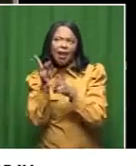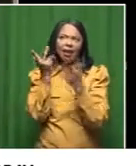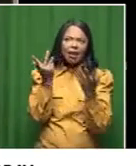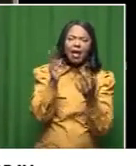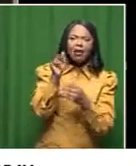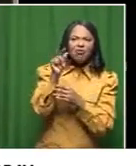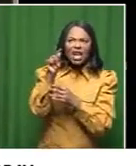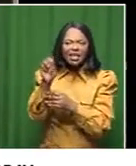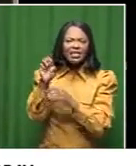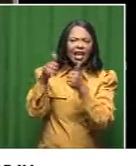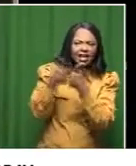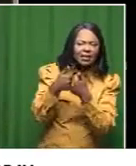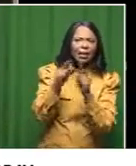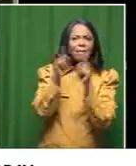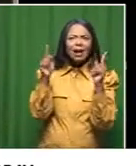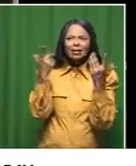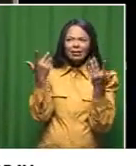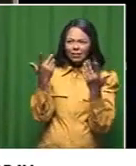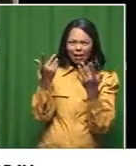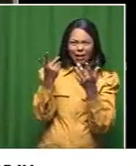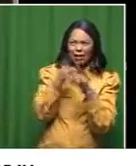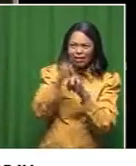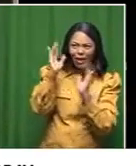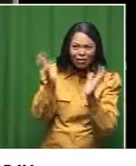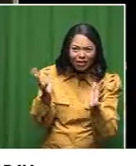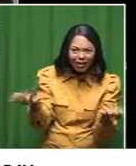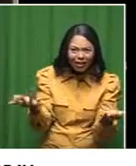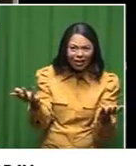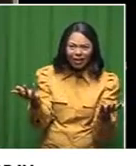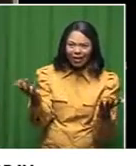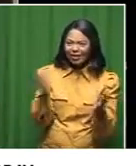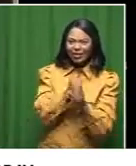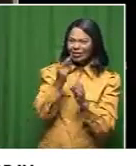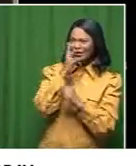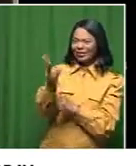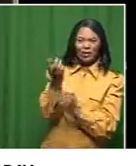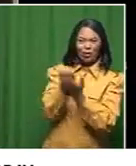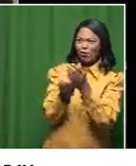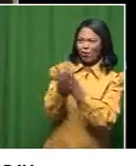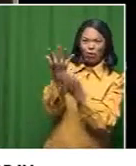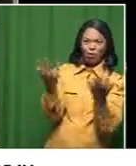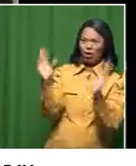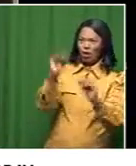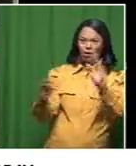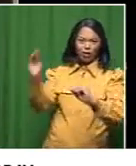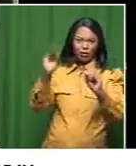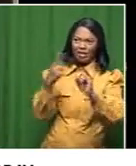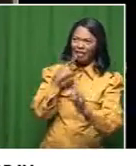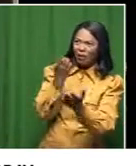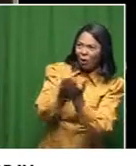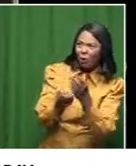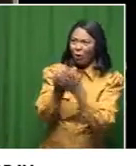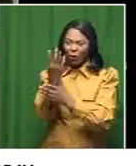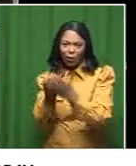for the longest time. But how has that worked for you and I? We haven't seen the sort of economic growth that we talk about that will